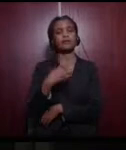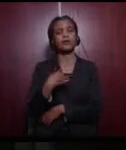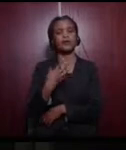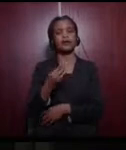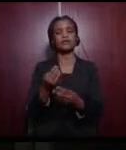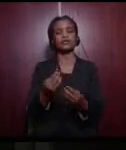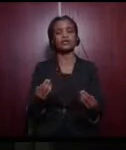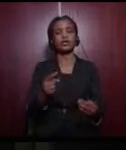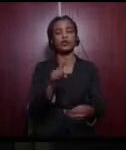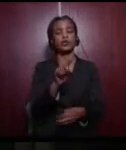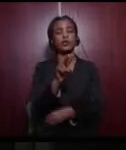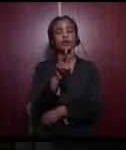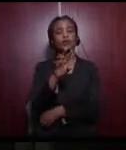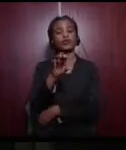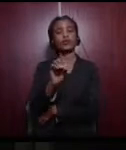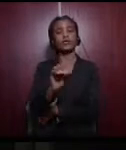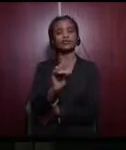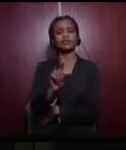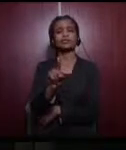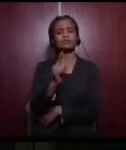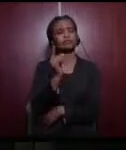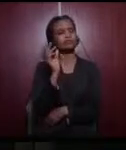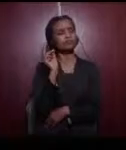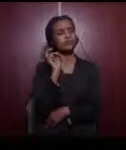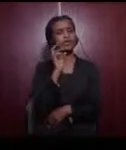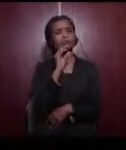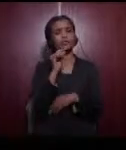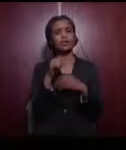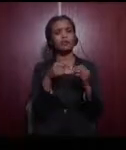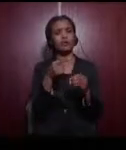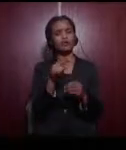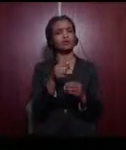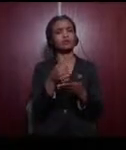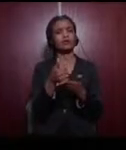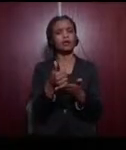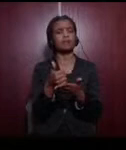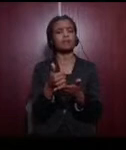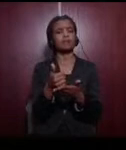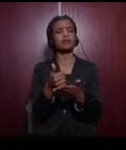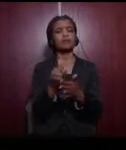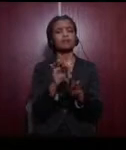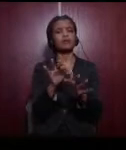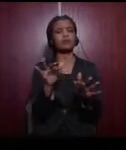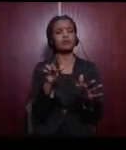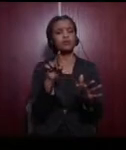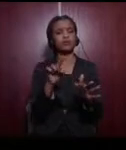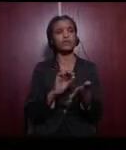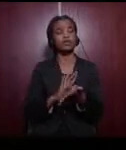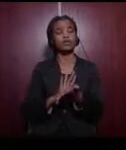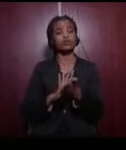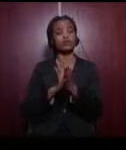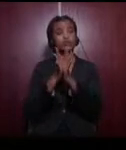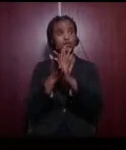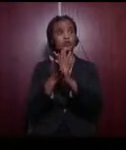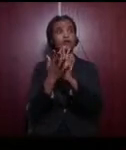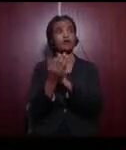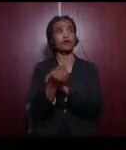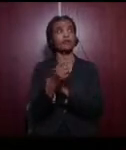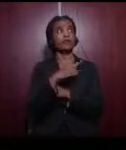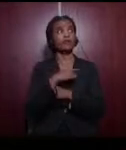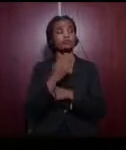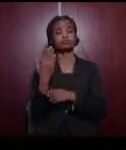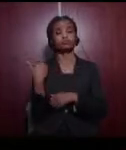thusiwang. Disaster e re nang le yona since COVID-19. Re na le disaster e kgolo ya hore batho ha ba